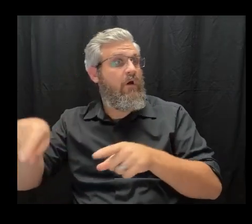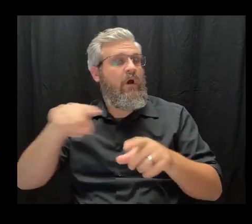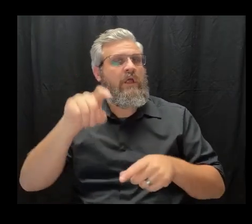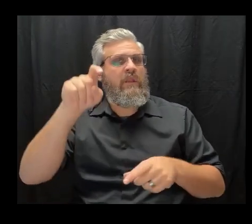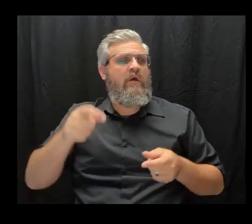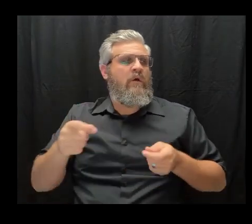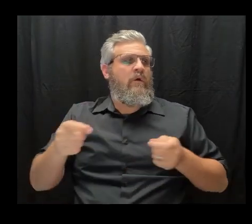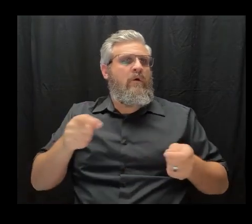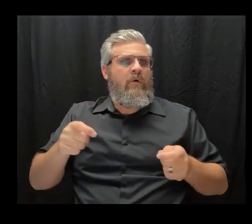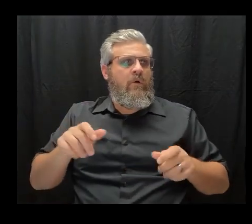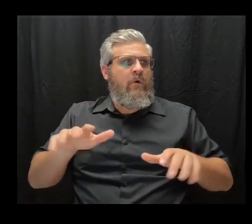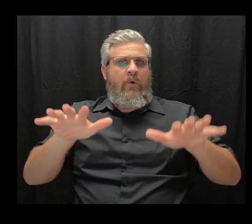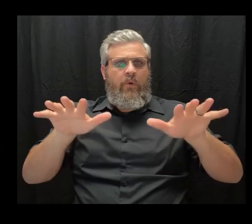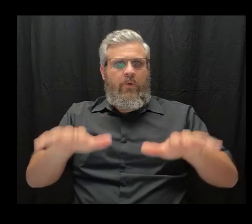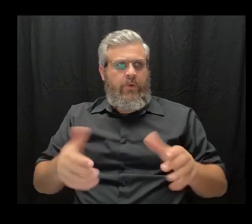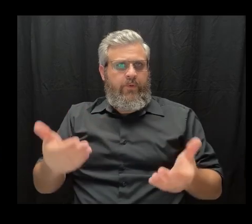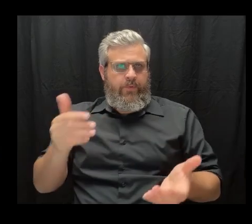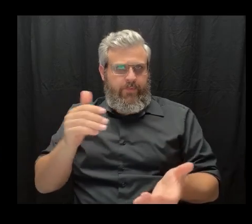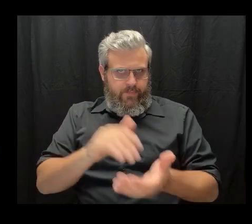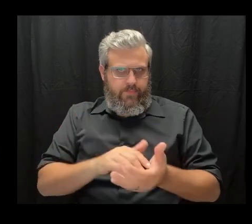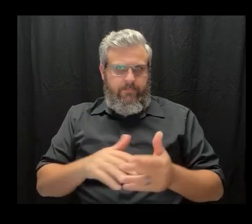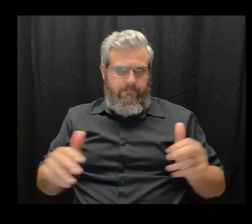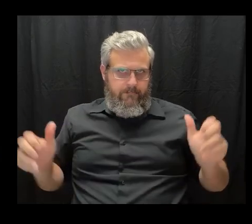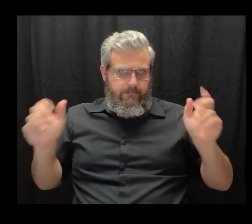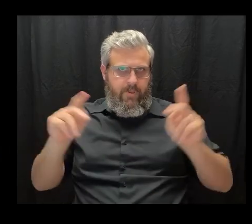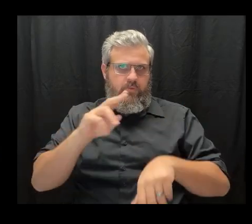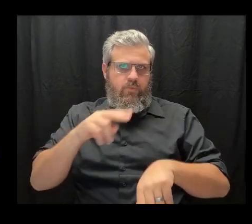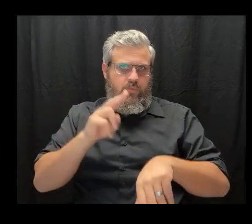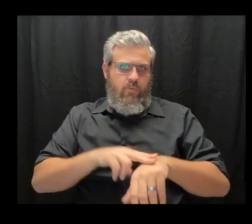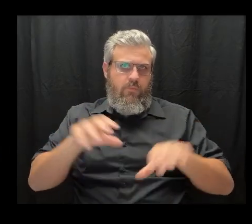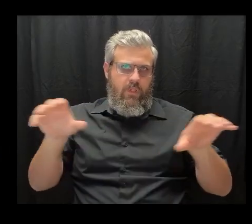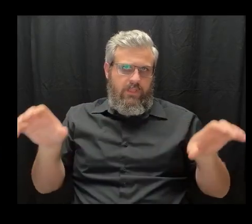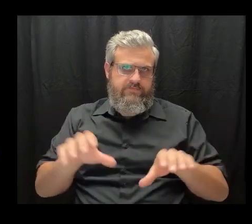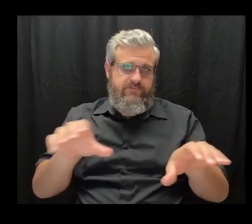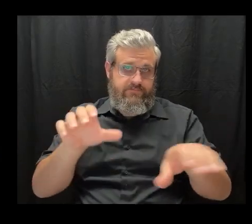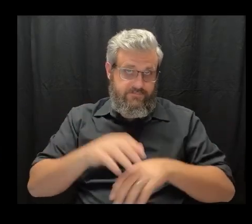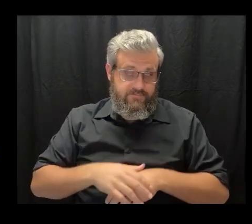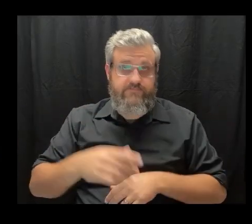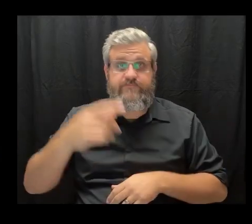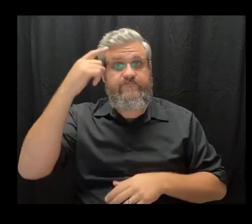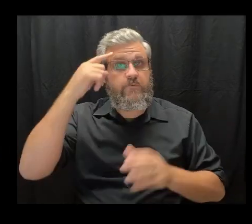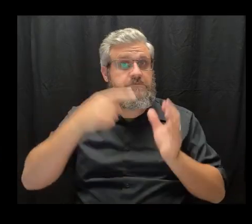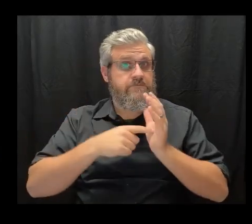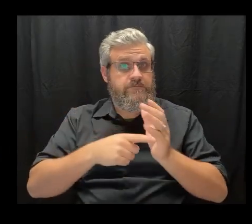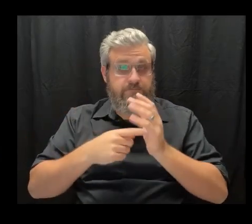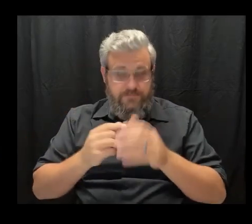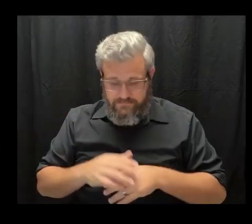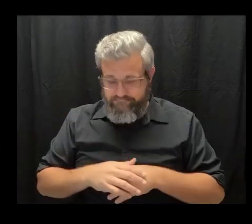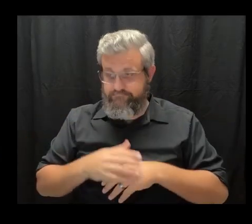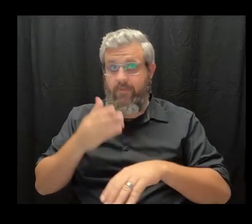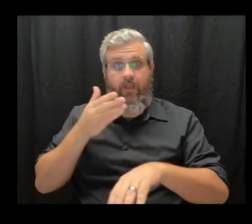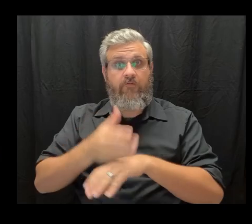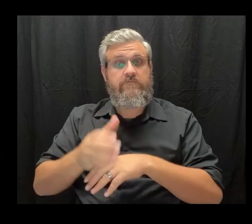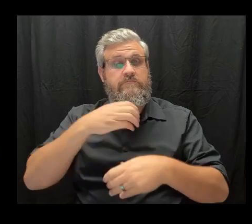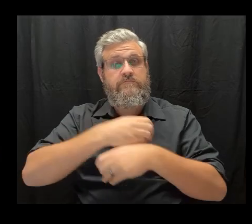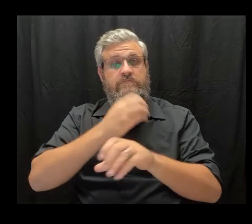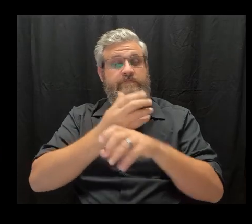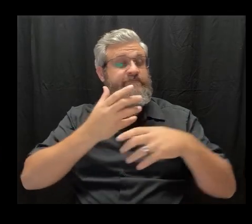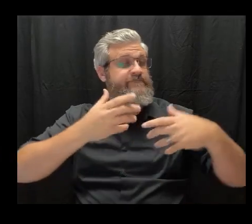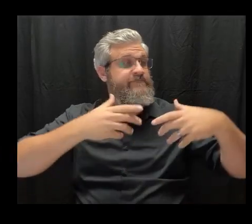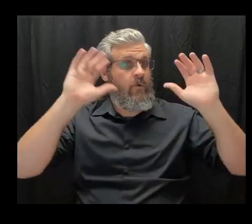reinstate calm, and resume typical classroom activities. For example, immediately following a crisis, a student can be